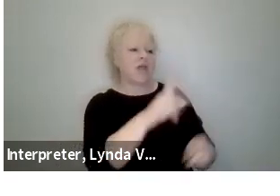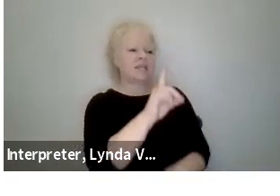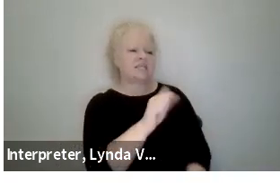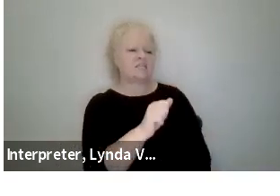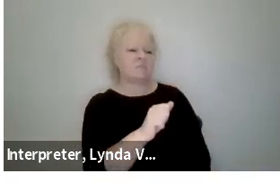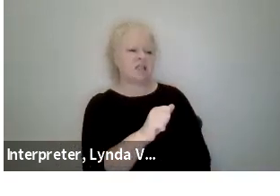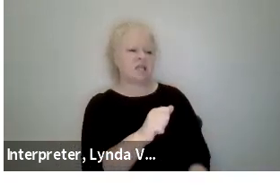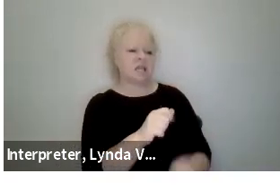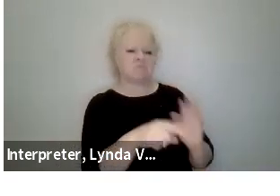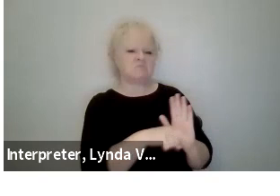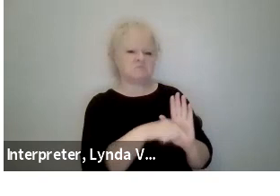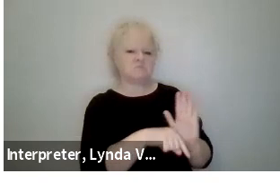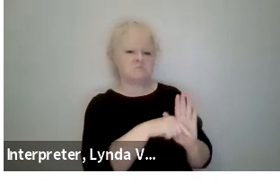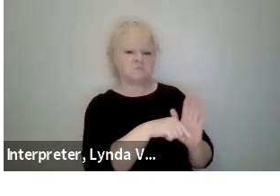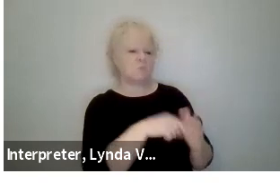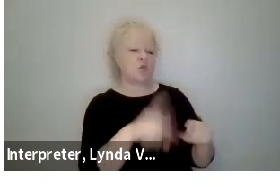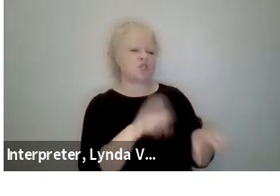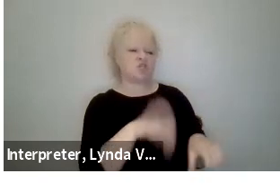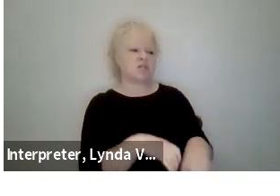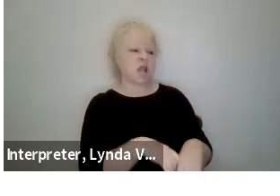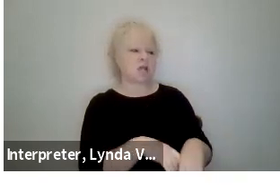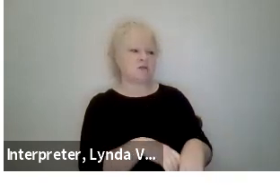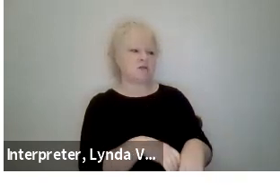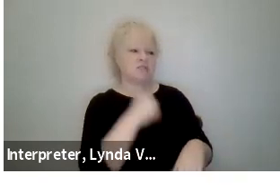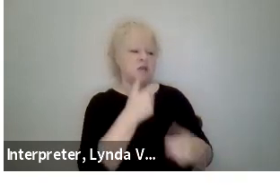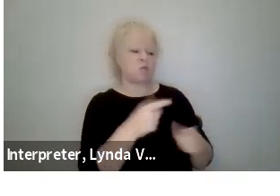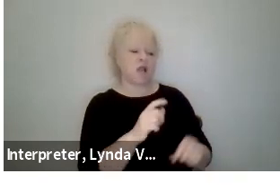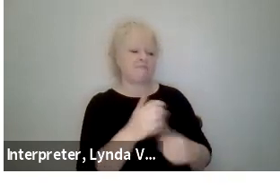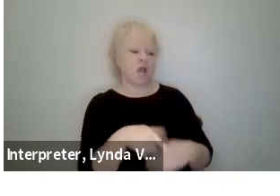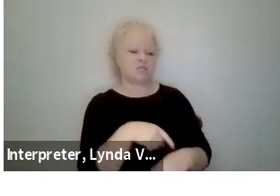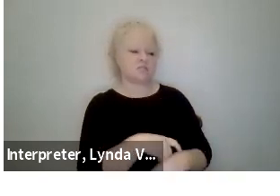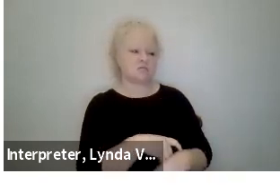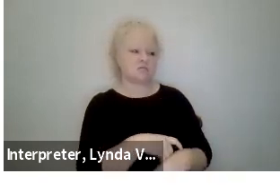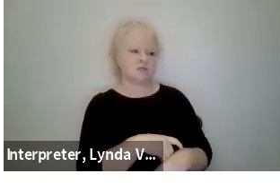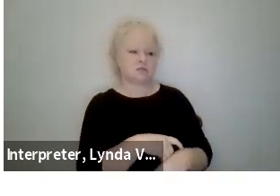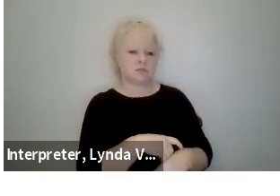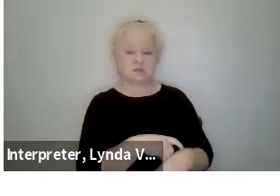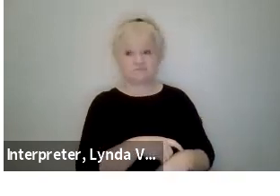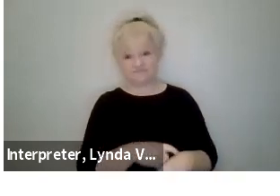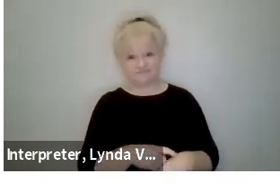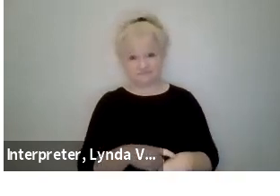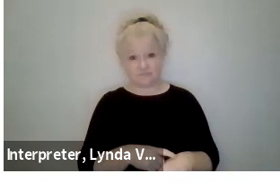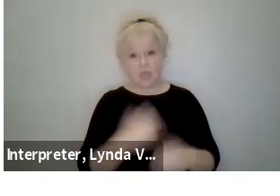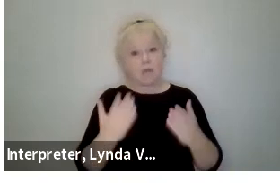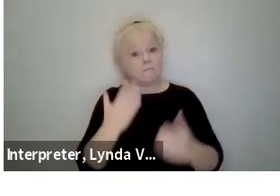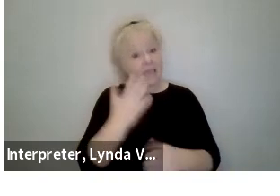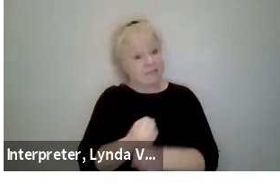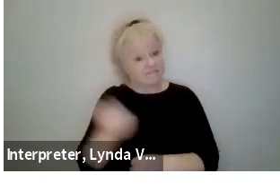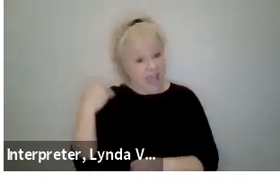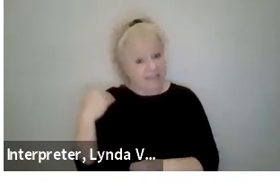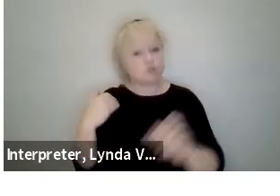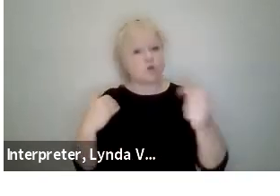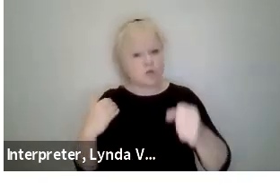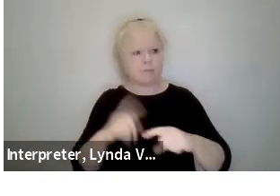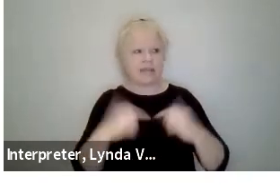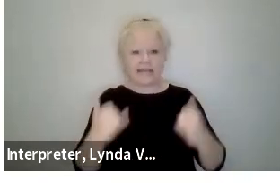disability and, we couldn't do that. It didn't work out for us. I'd say like 5 years ago, that definitely was the case, to